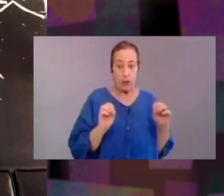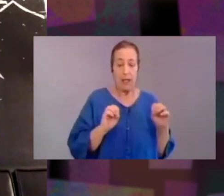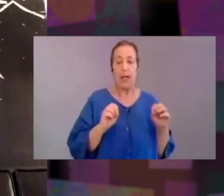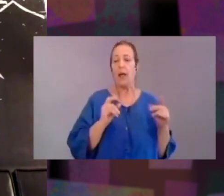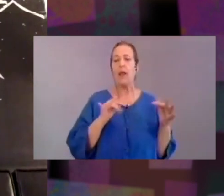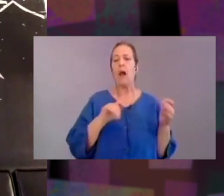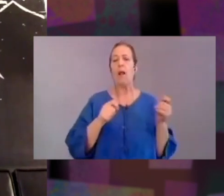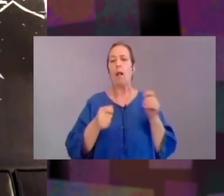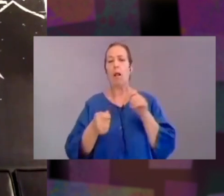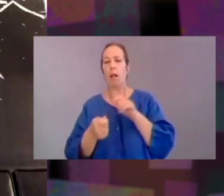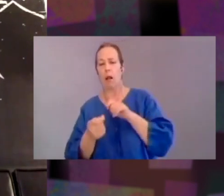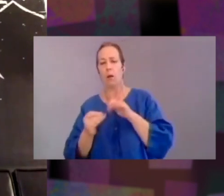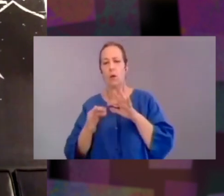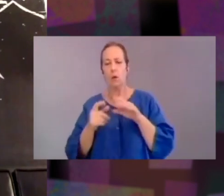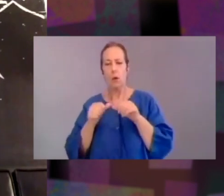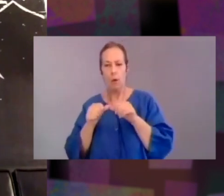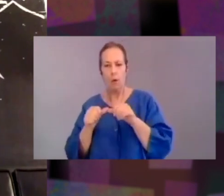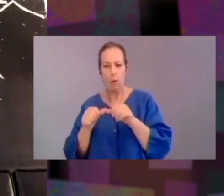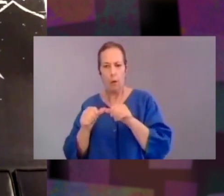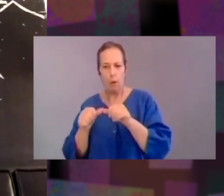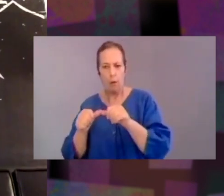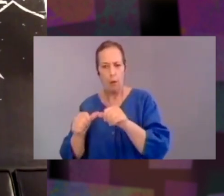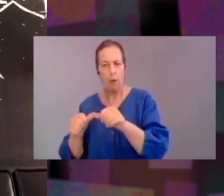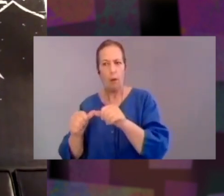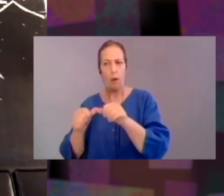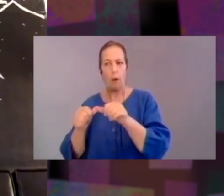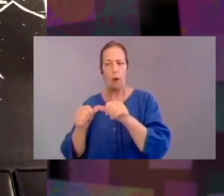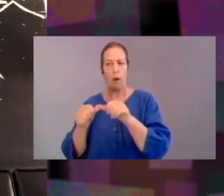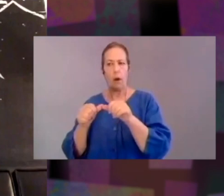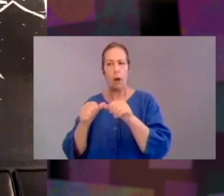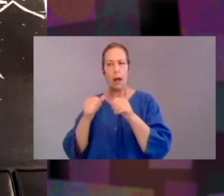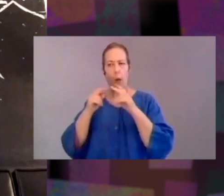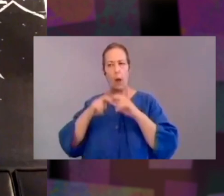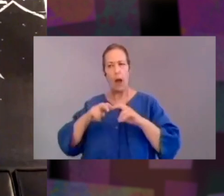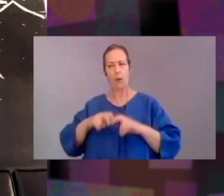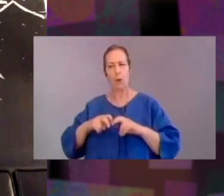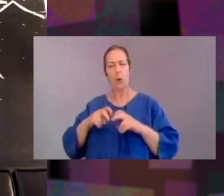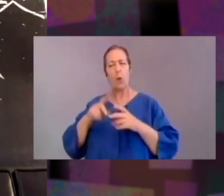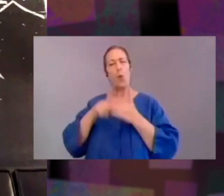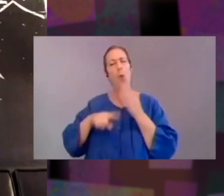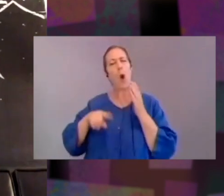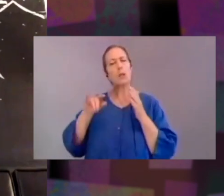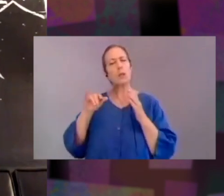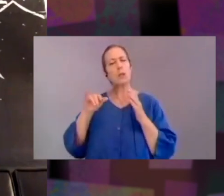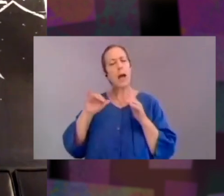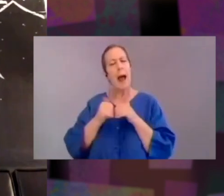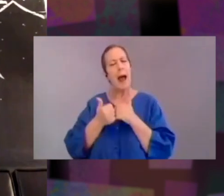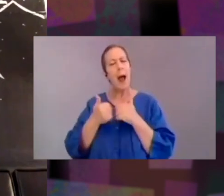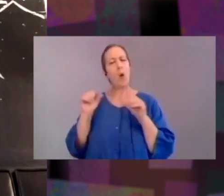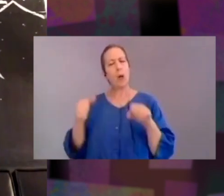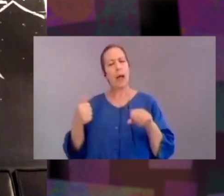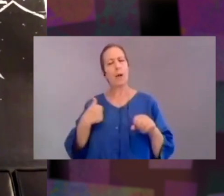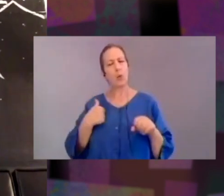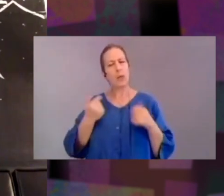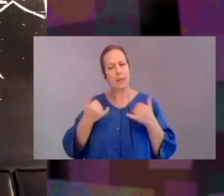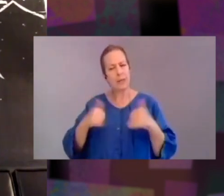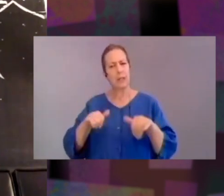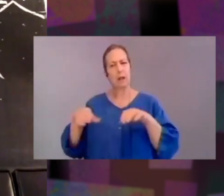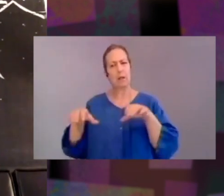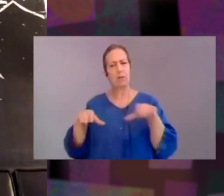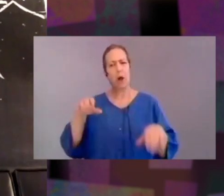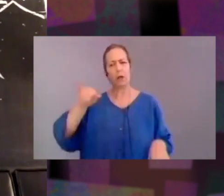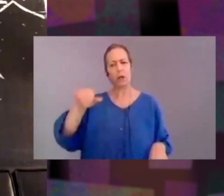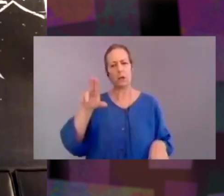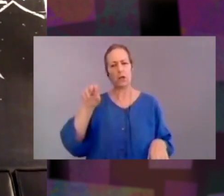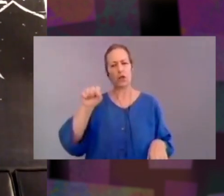We've asked ourselves what it means to practice justice in an ongoing state of disruption. Our programming